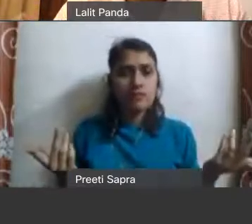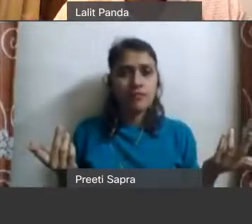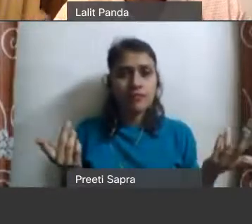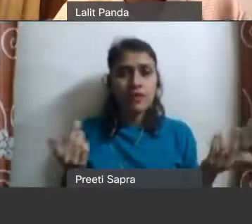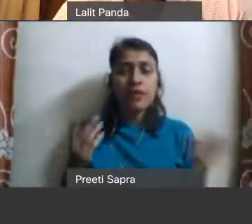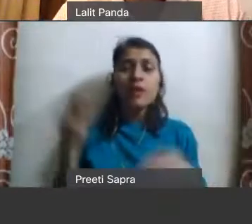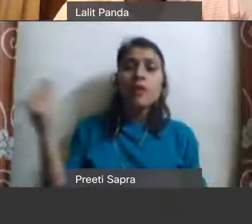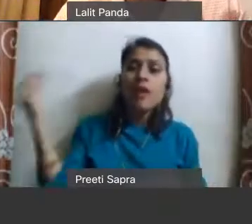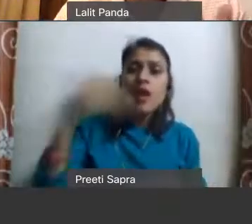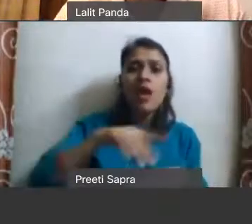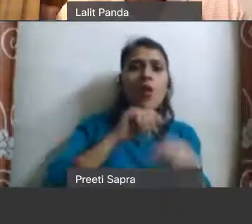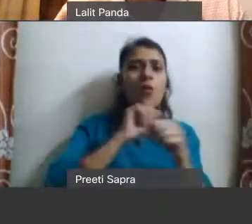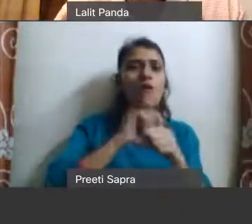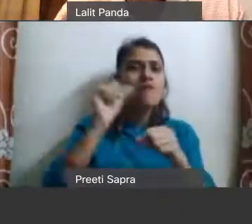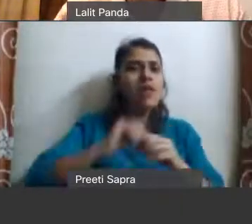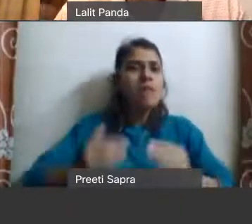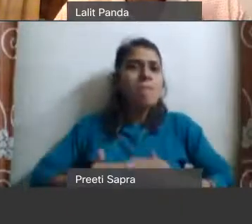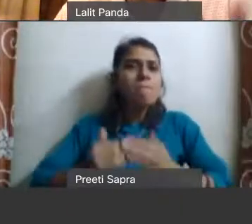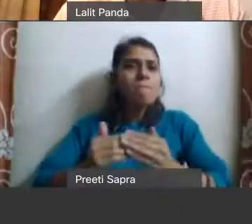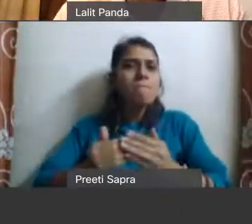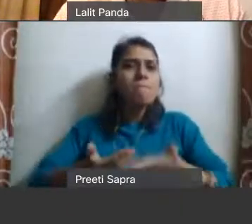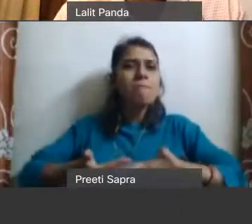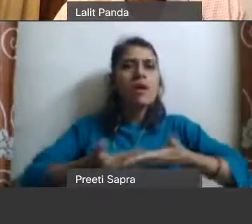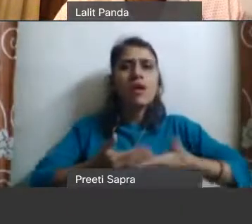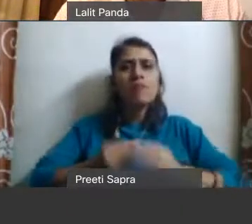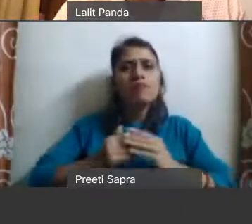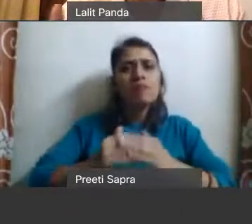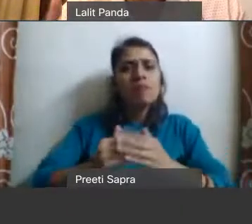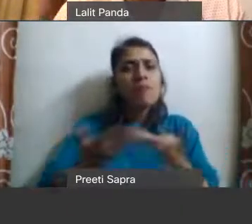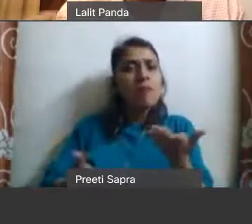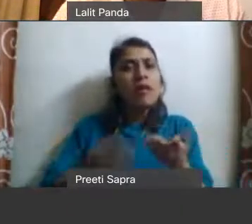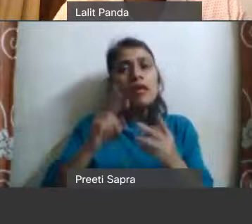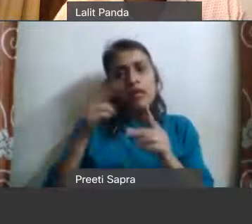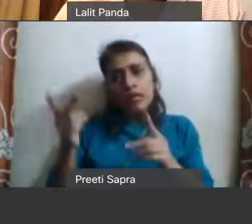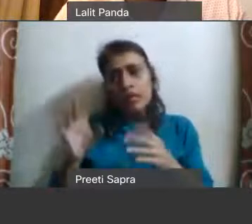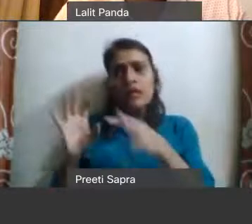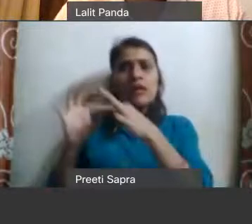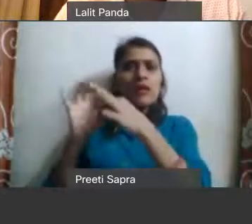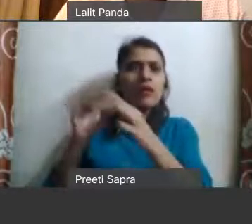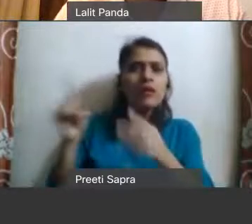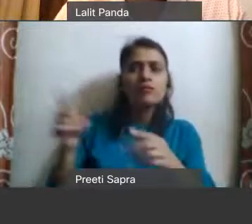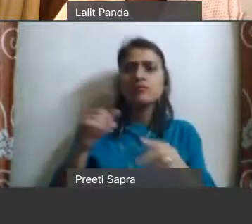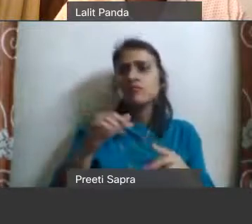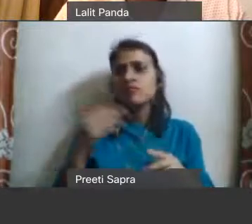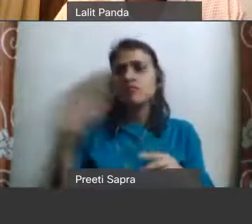unable to come to work because of pregnancy. They may have various tasks in relation with this sort of